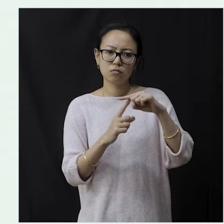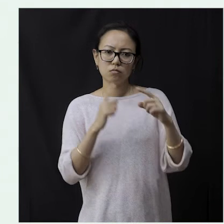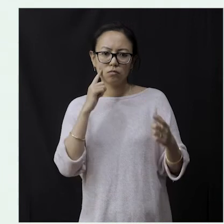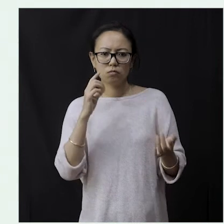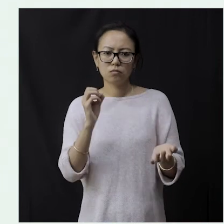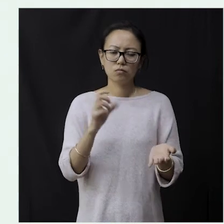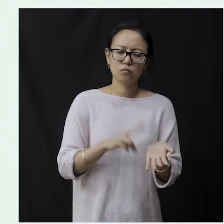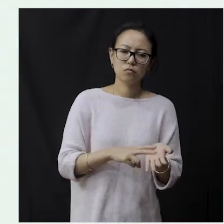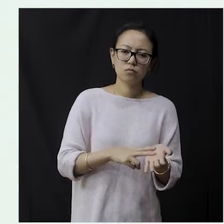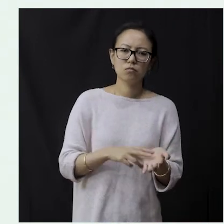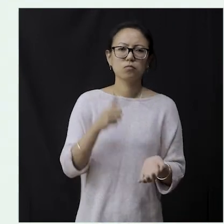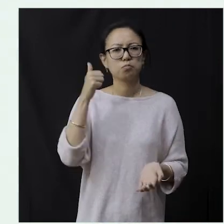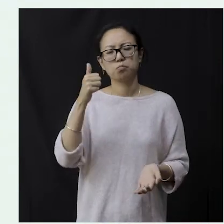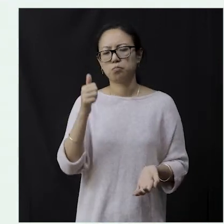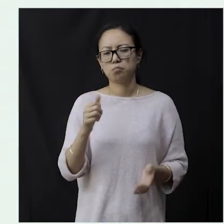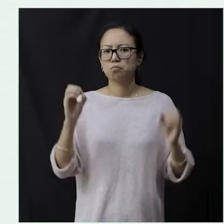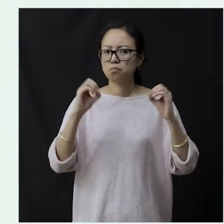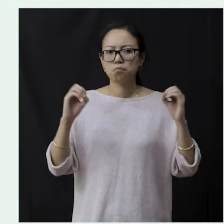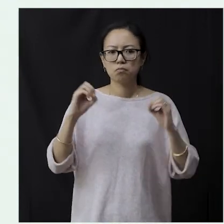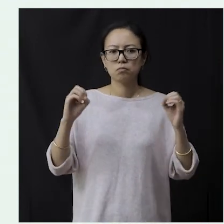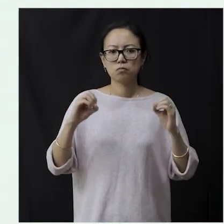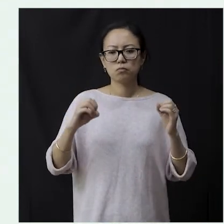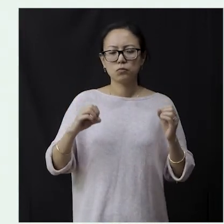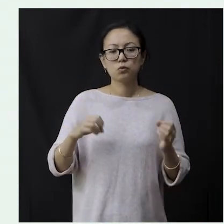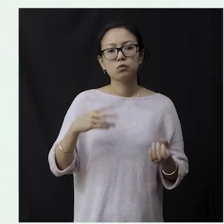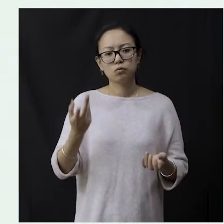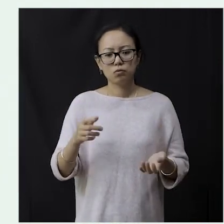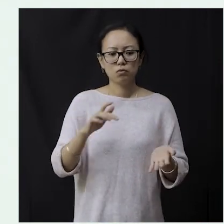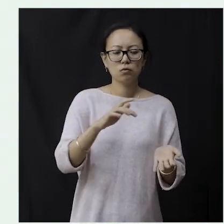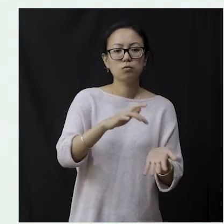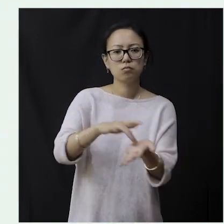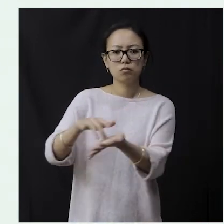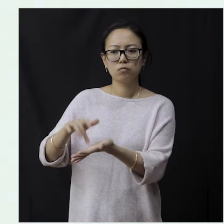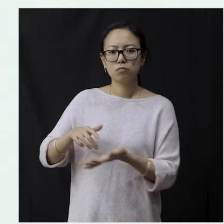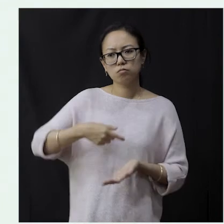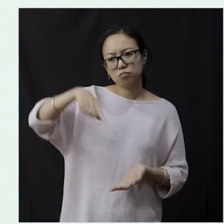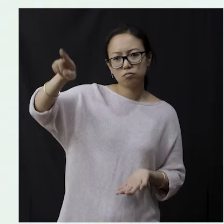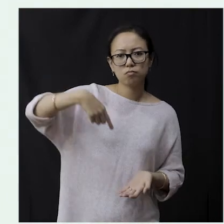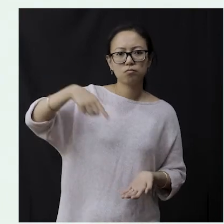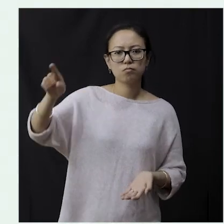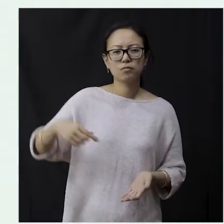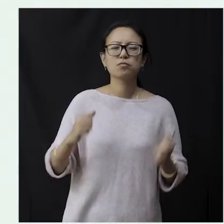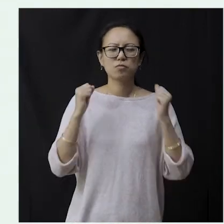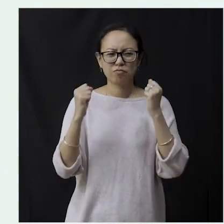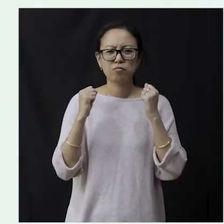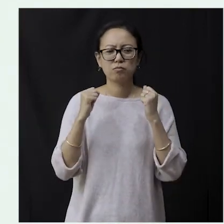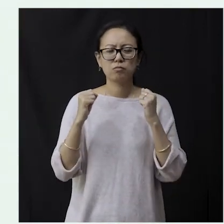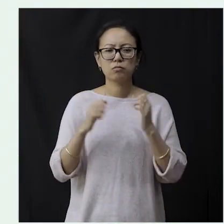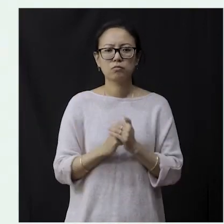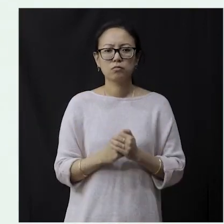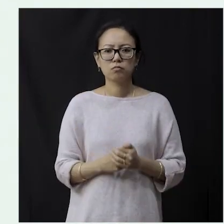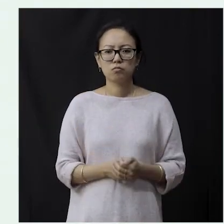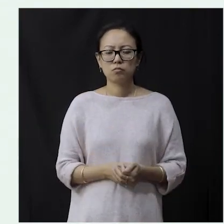to another. Not only that, but they also had difficulty in transporting a large number